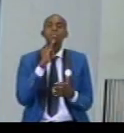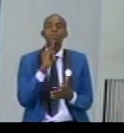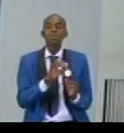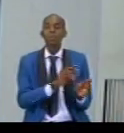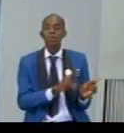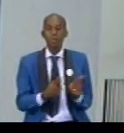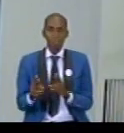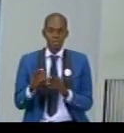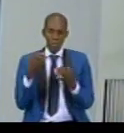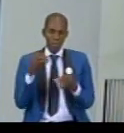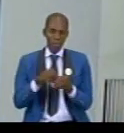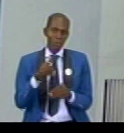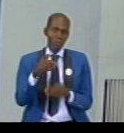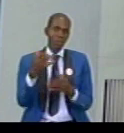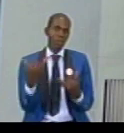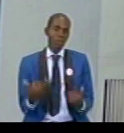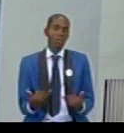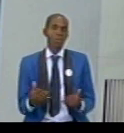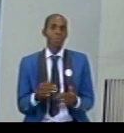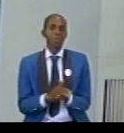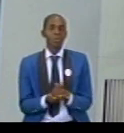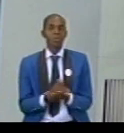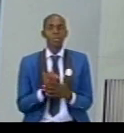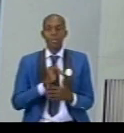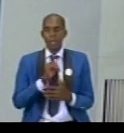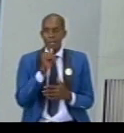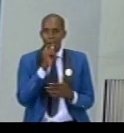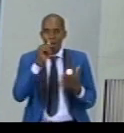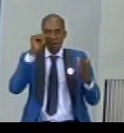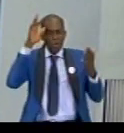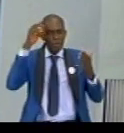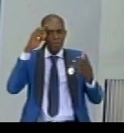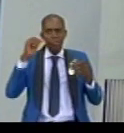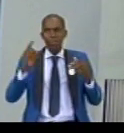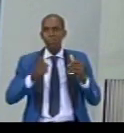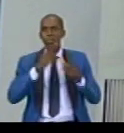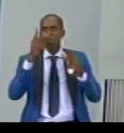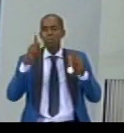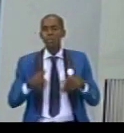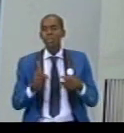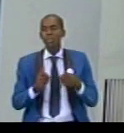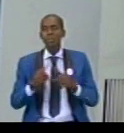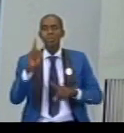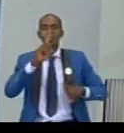Check it up. I'm waiting for the first person to shout hallelujah there.